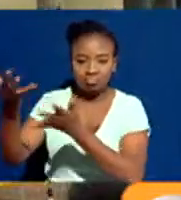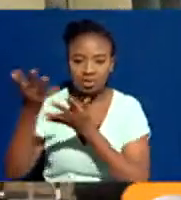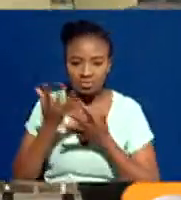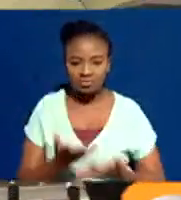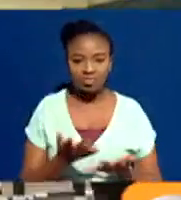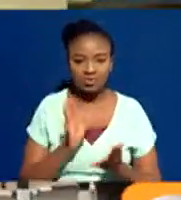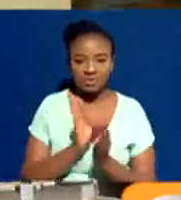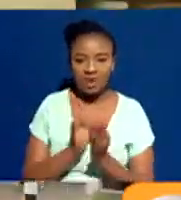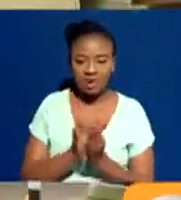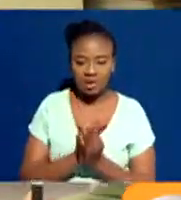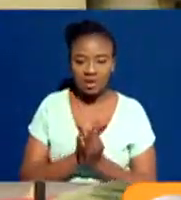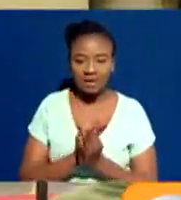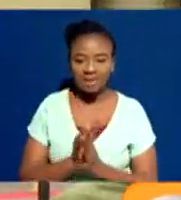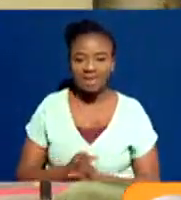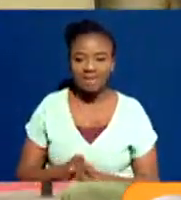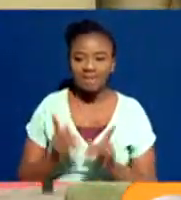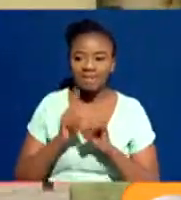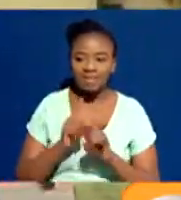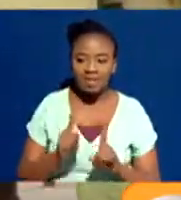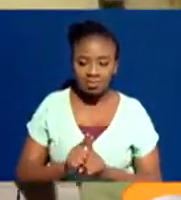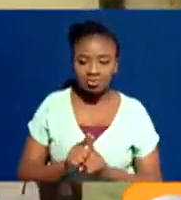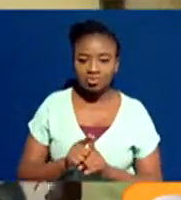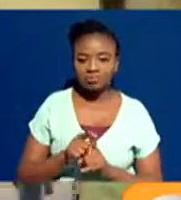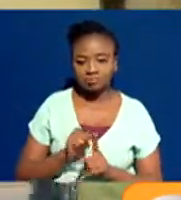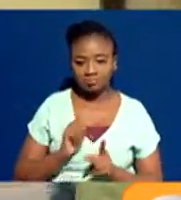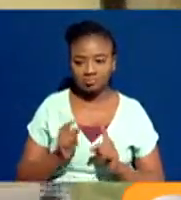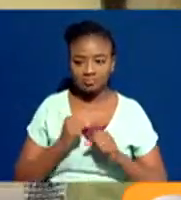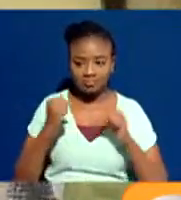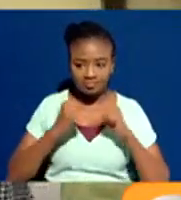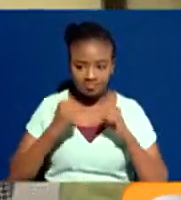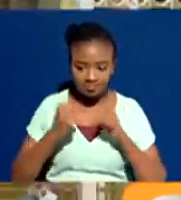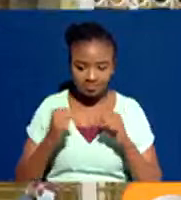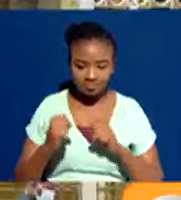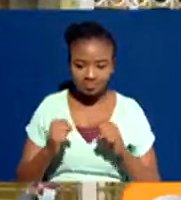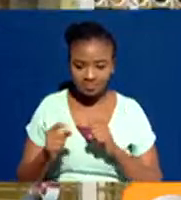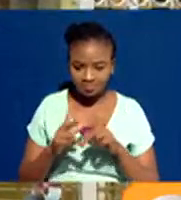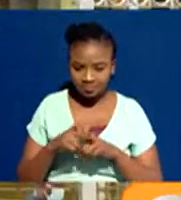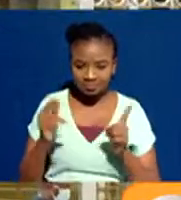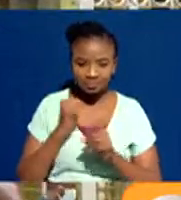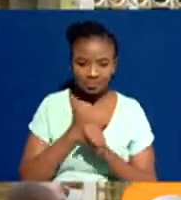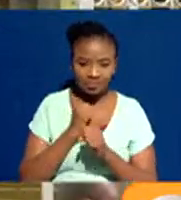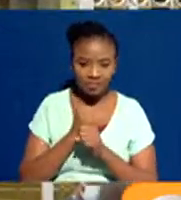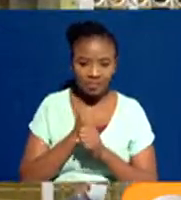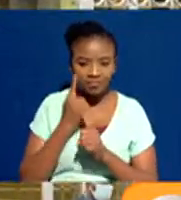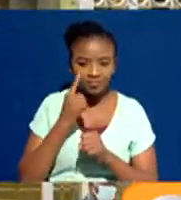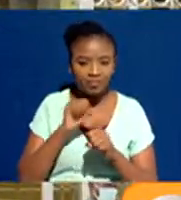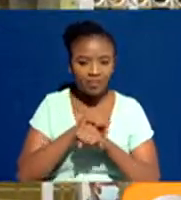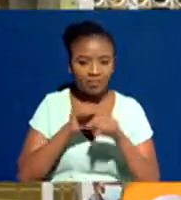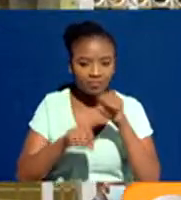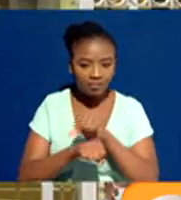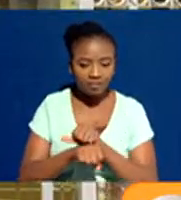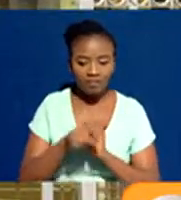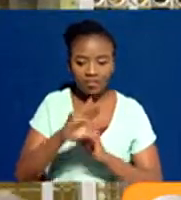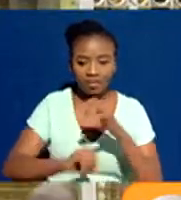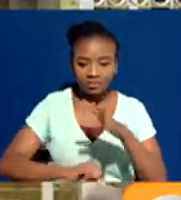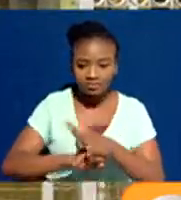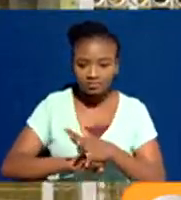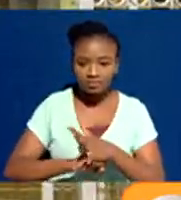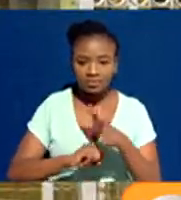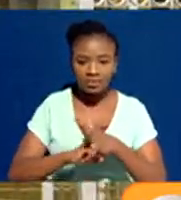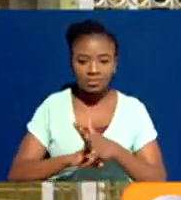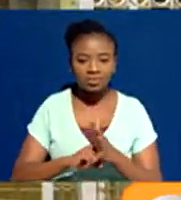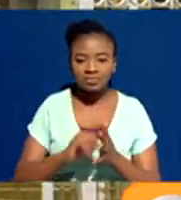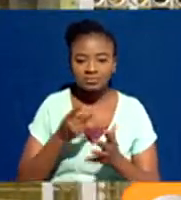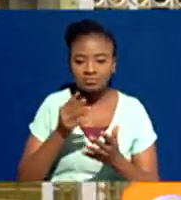team drawn from the Kenyan government and the bank is expected to begin working on the structure of the support that will be anchored on three